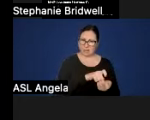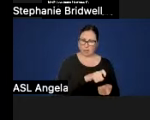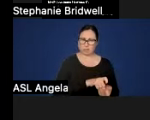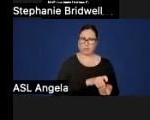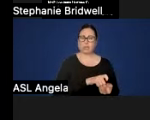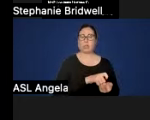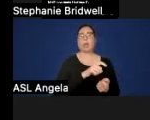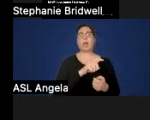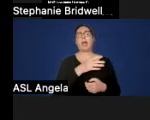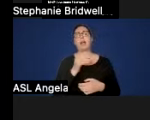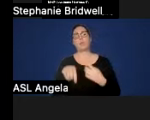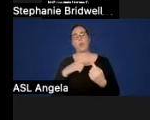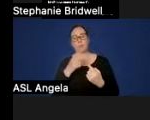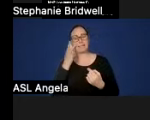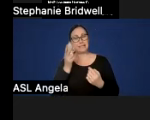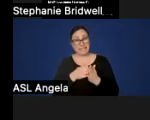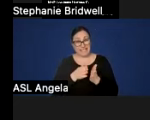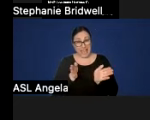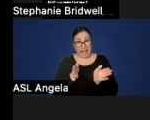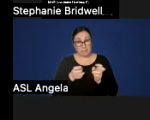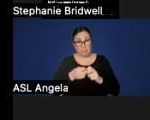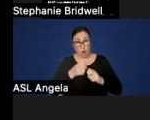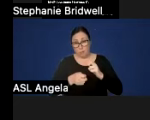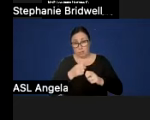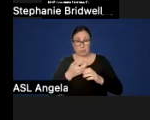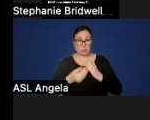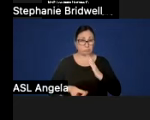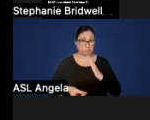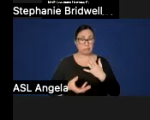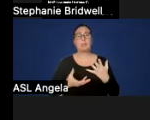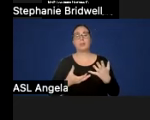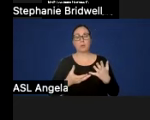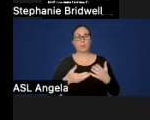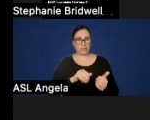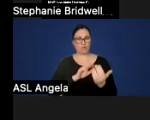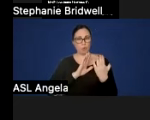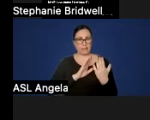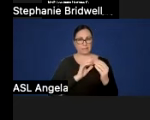we do what we can to address those gaps as well. Next slide.